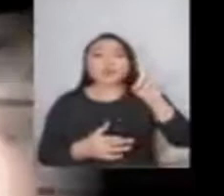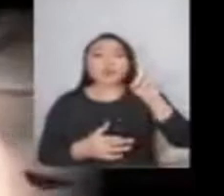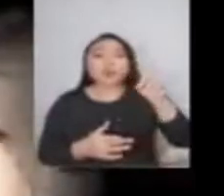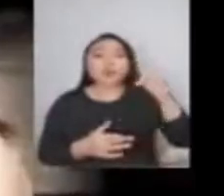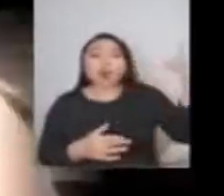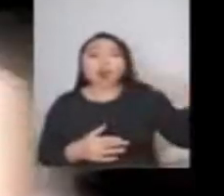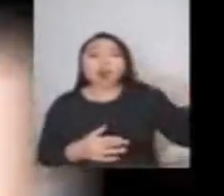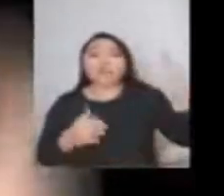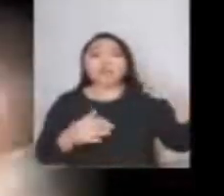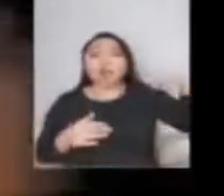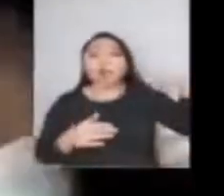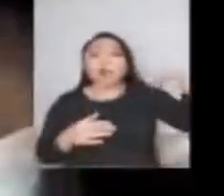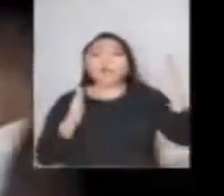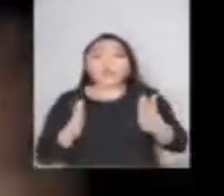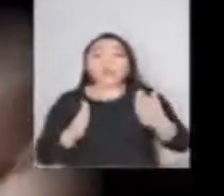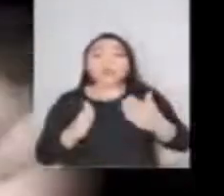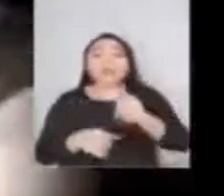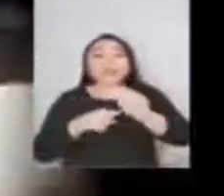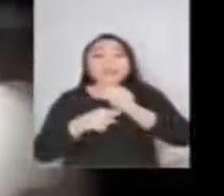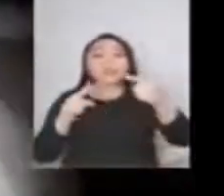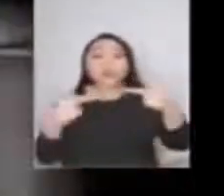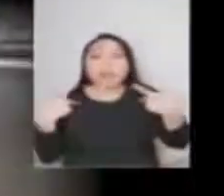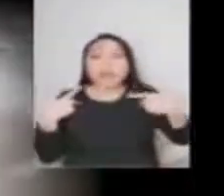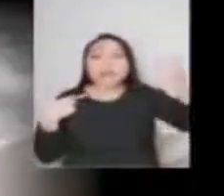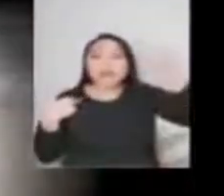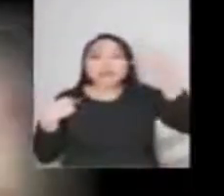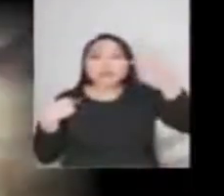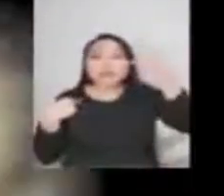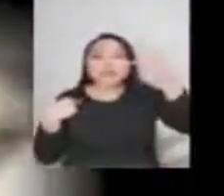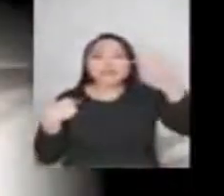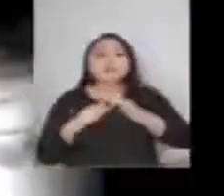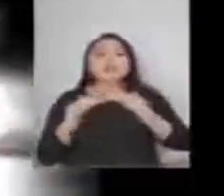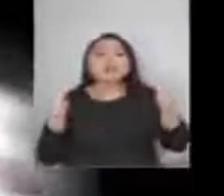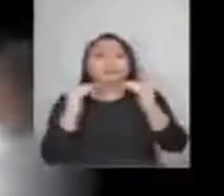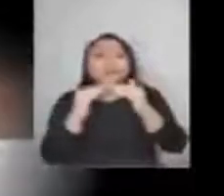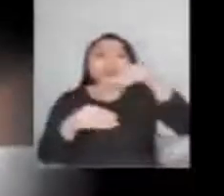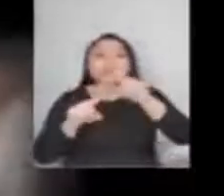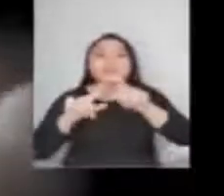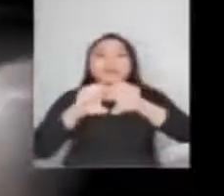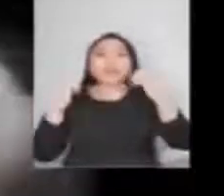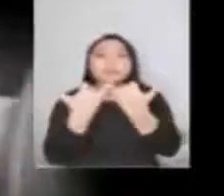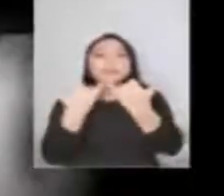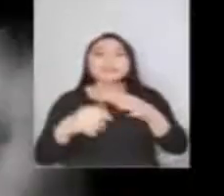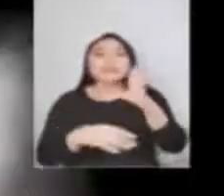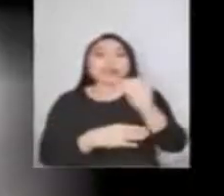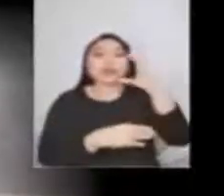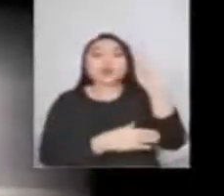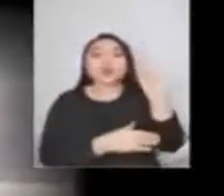sa katuparan. Pangarap ng kababaihan sa sedo